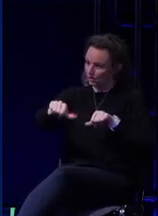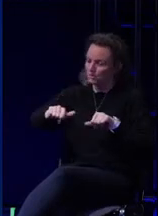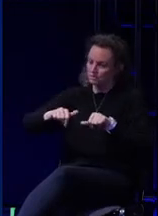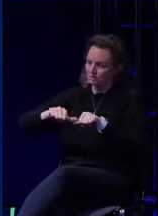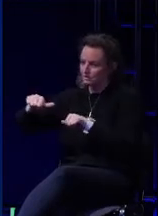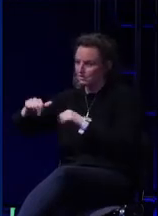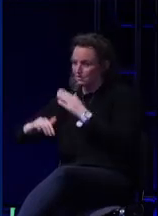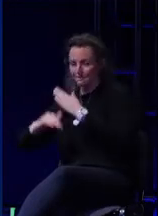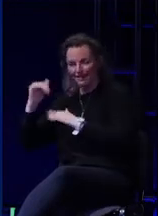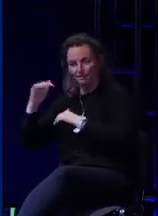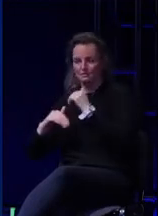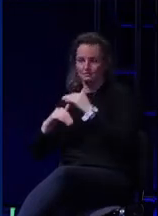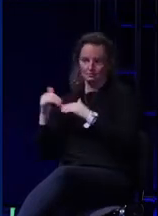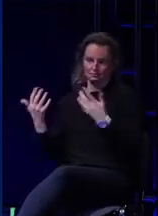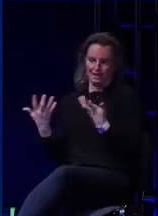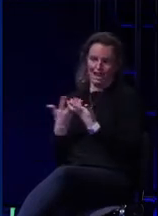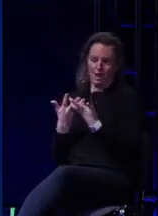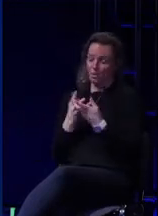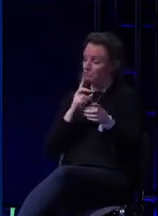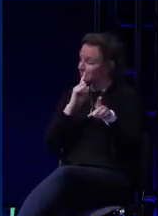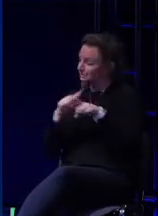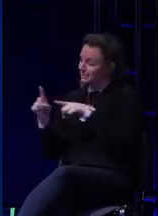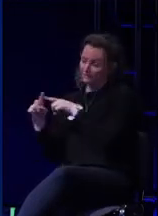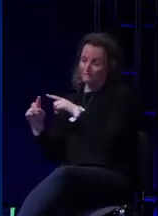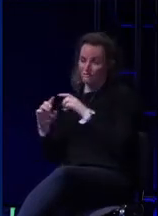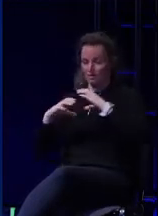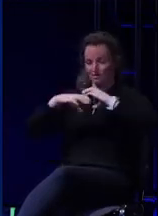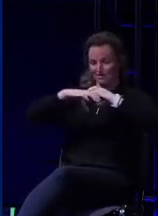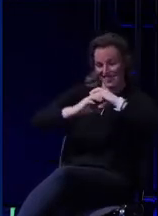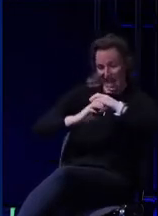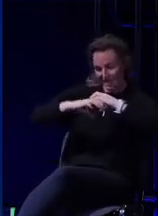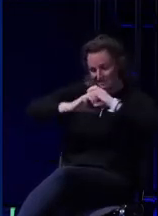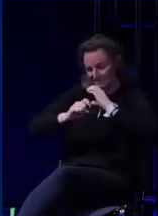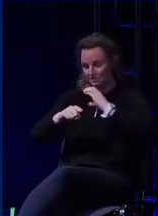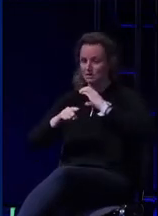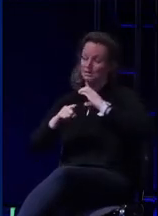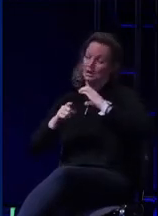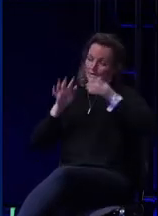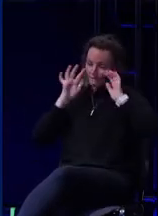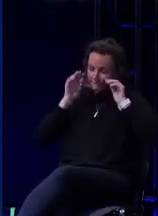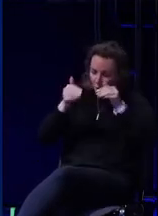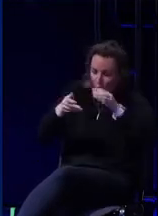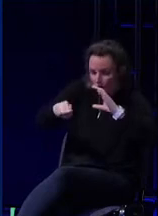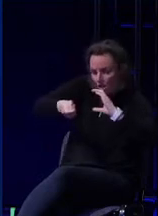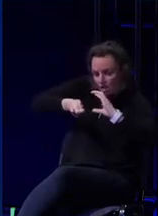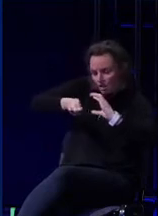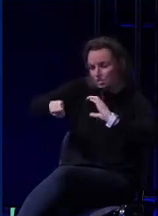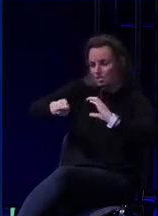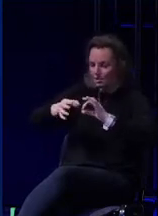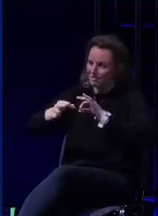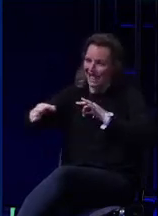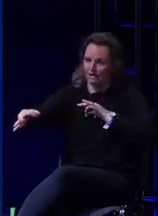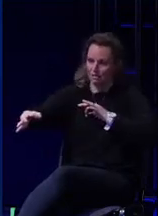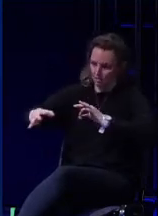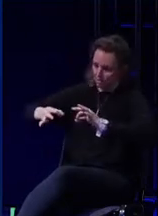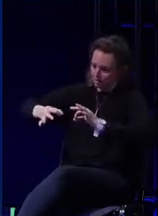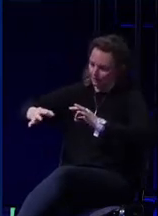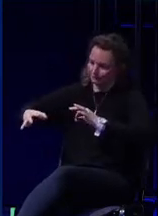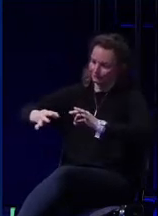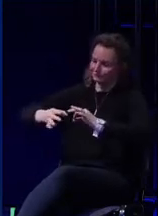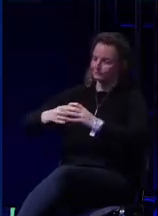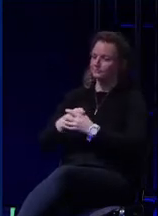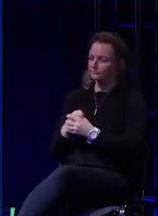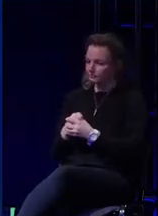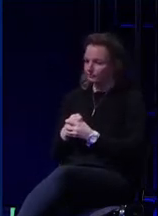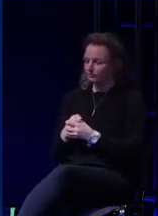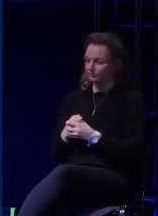using multiple different lenses and focal lengths, and yeah, sometimes completely different lengths. You know, because it would go